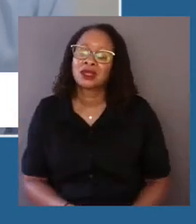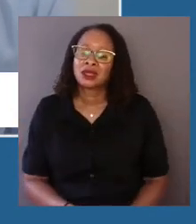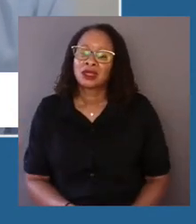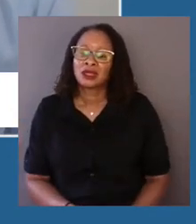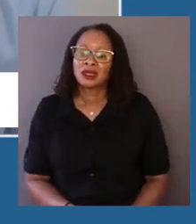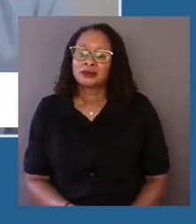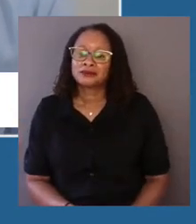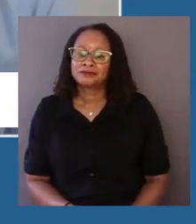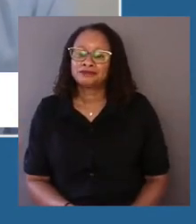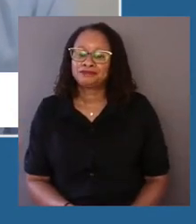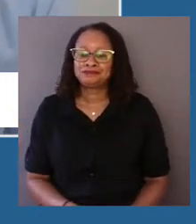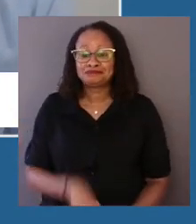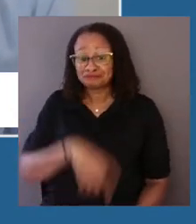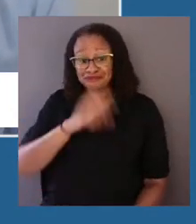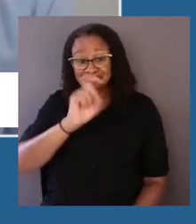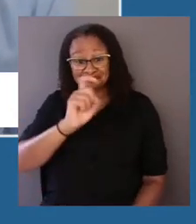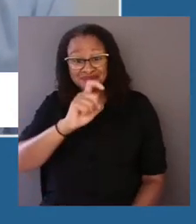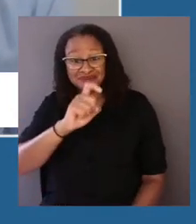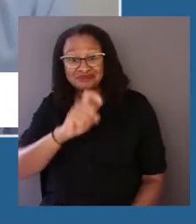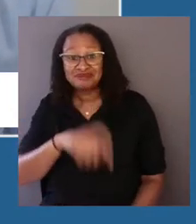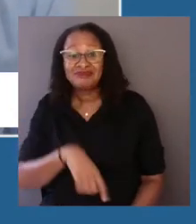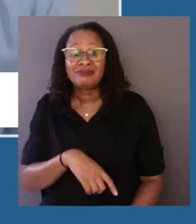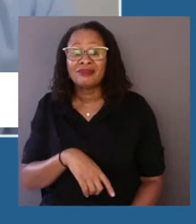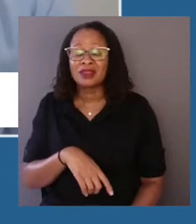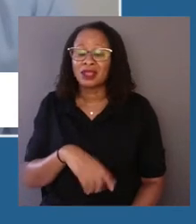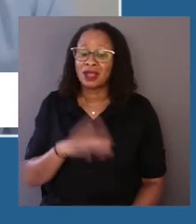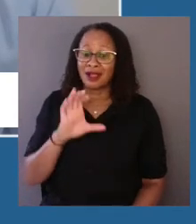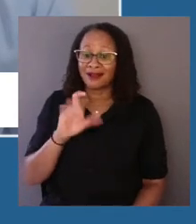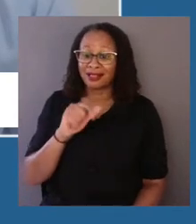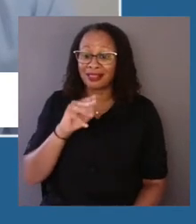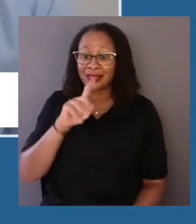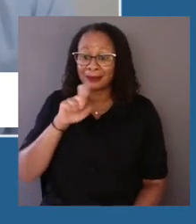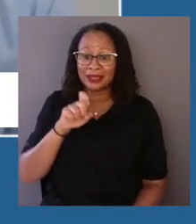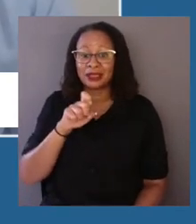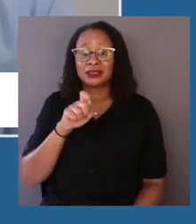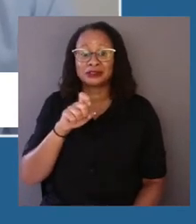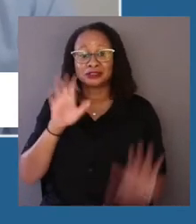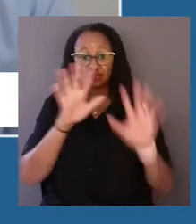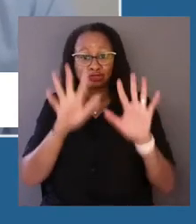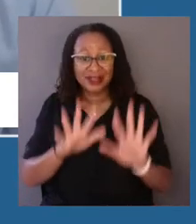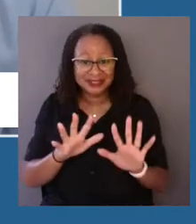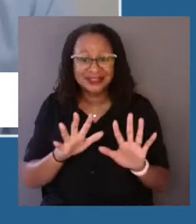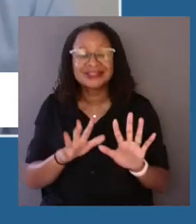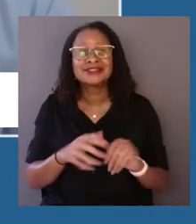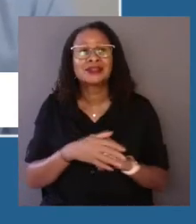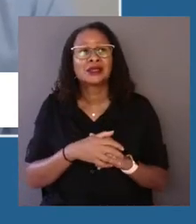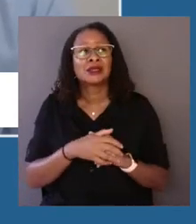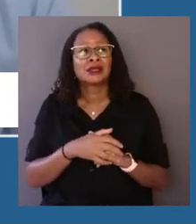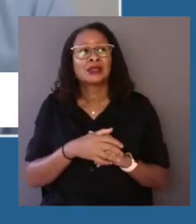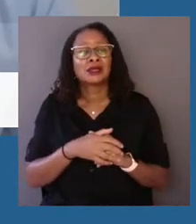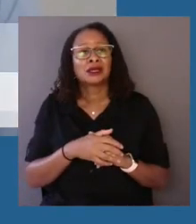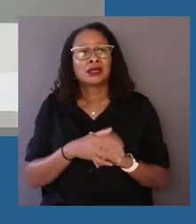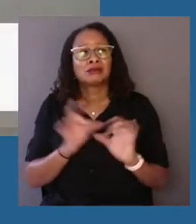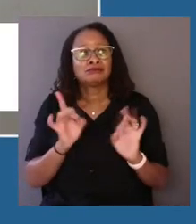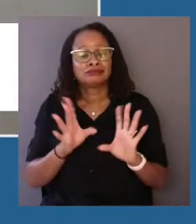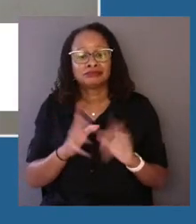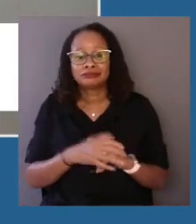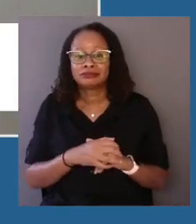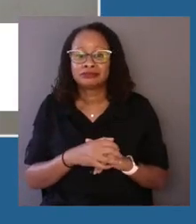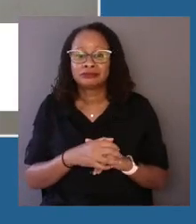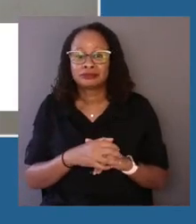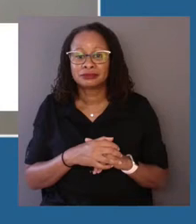Sure. So, you know, the climate crisis has commonly been framed in terms of cost